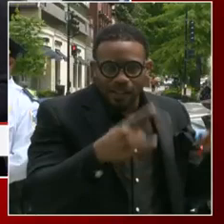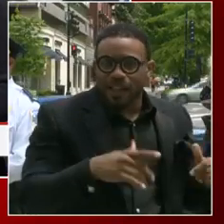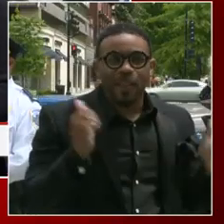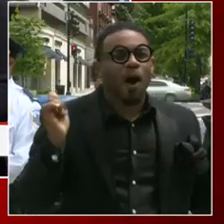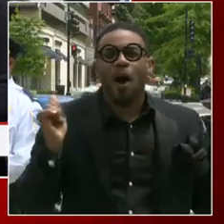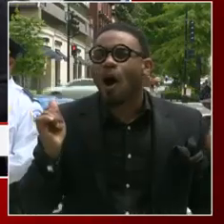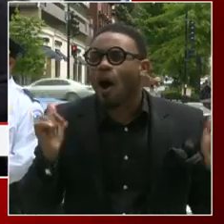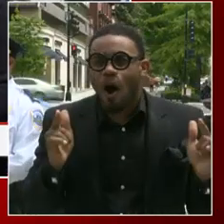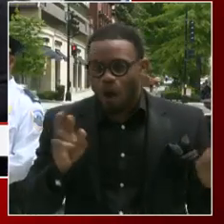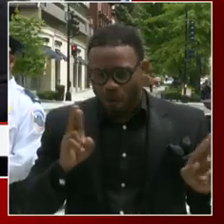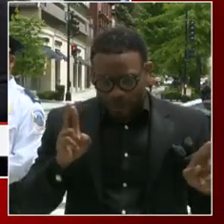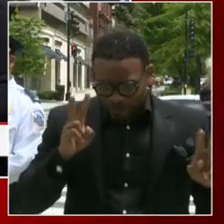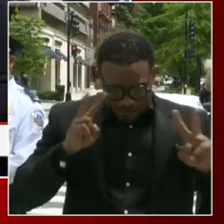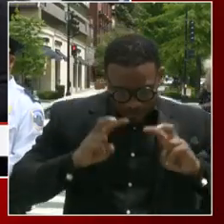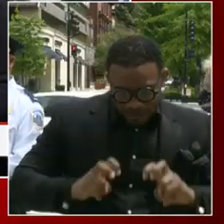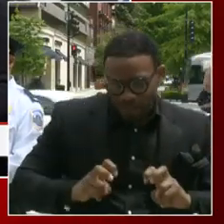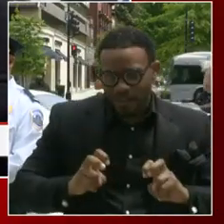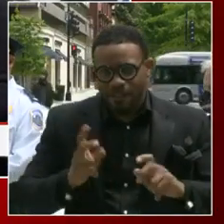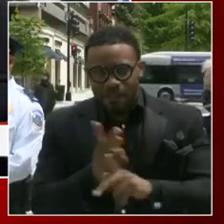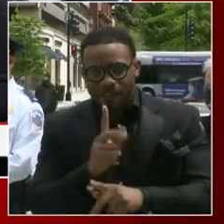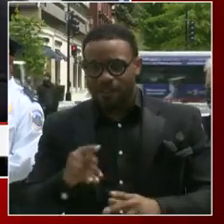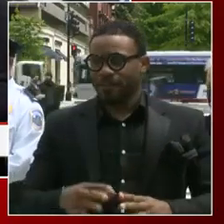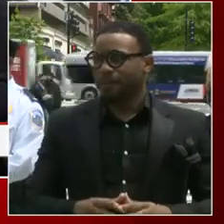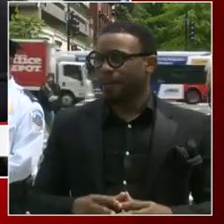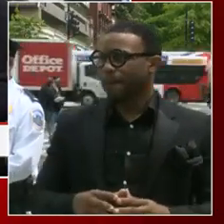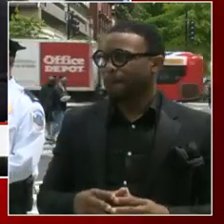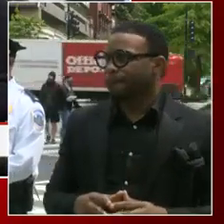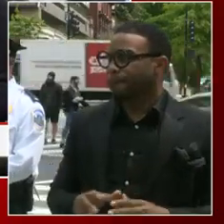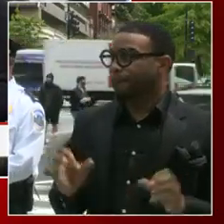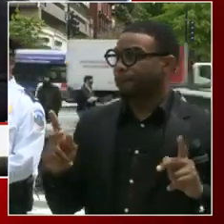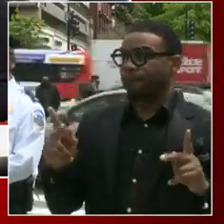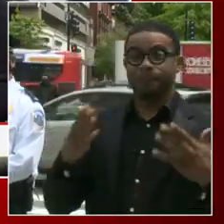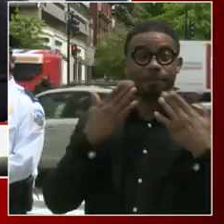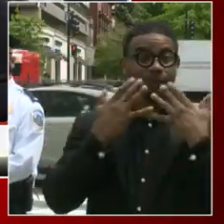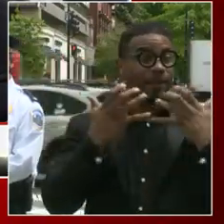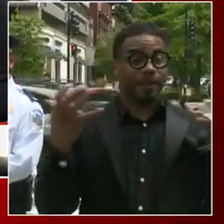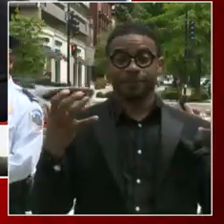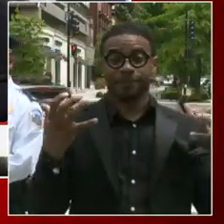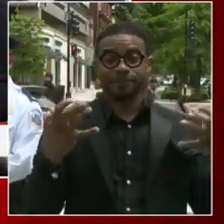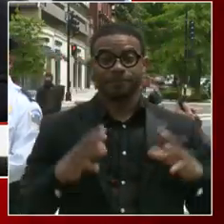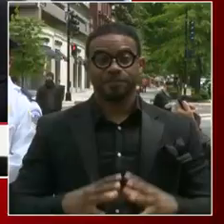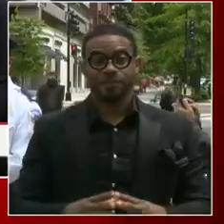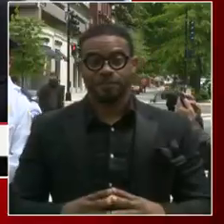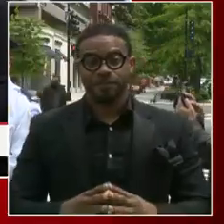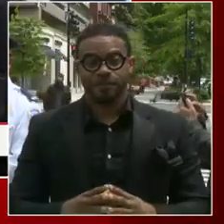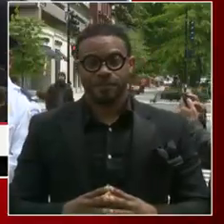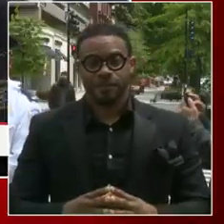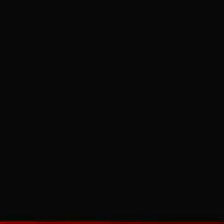on the table. Okay, thank you, everybody.